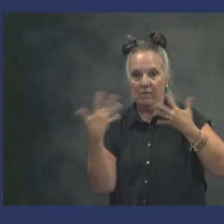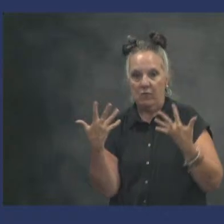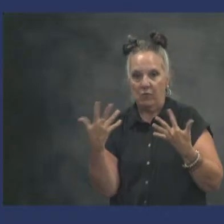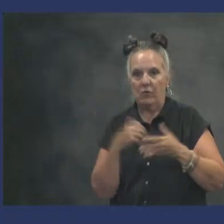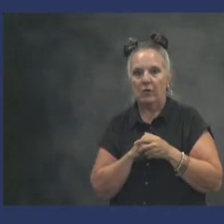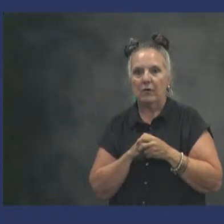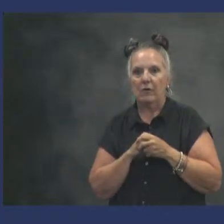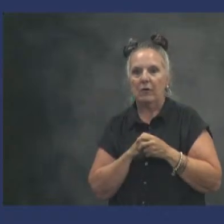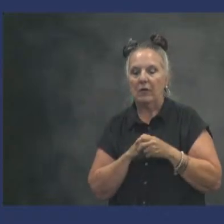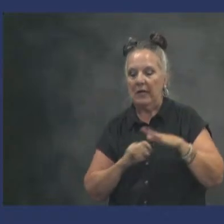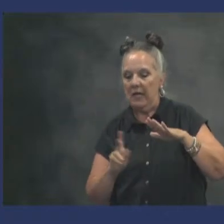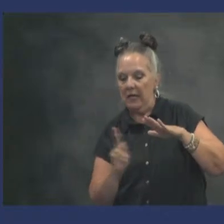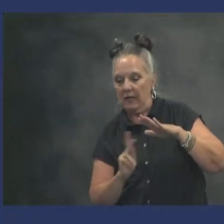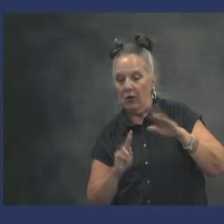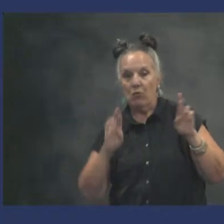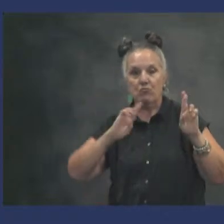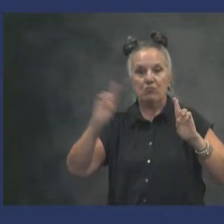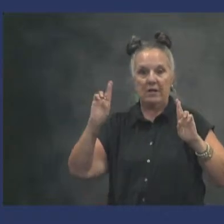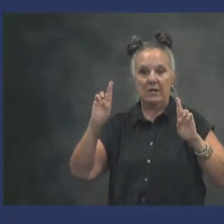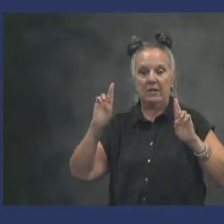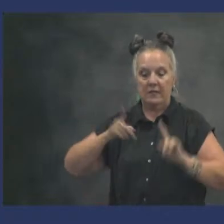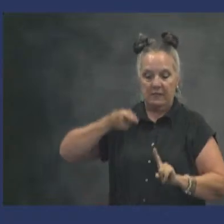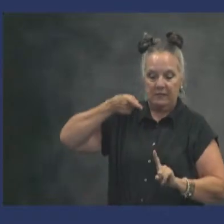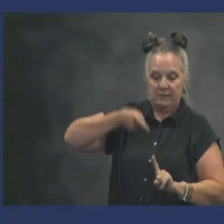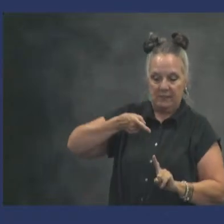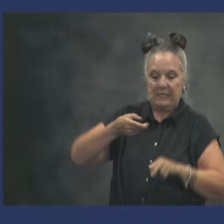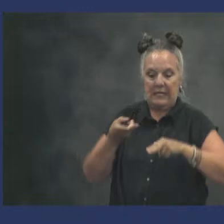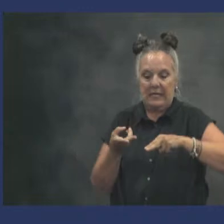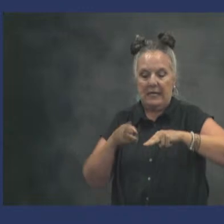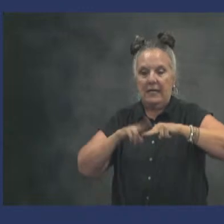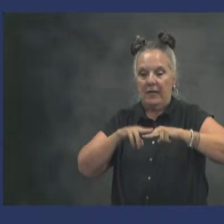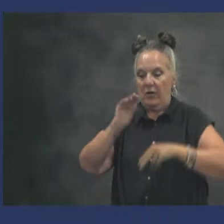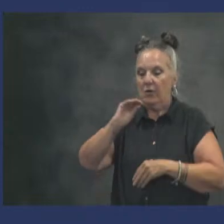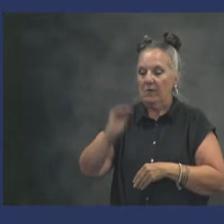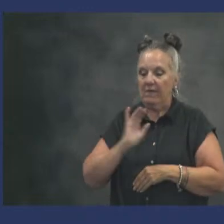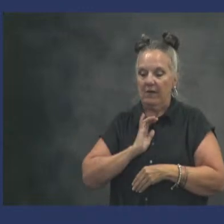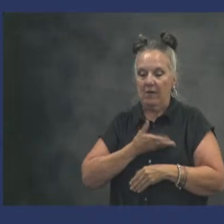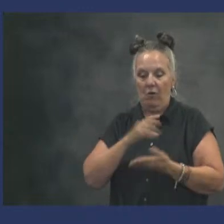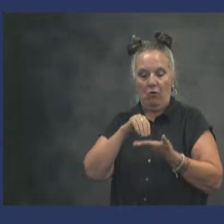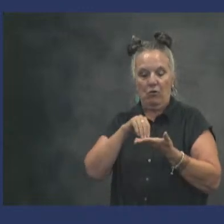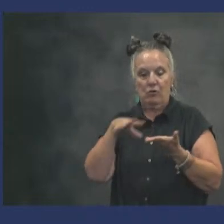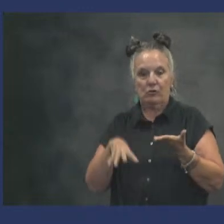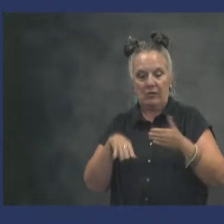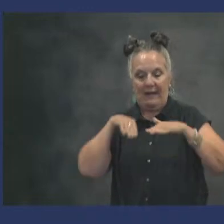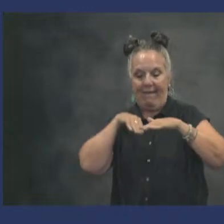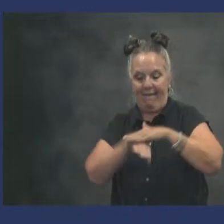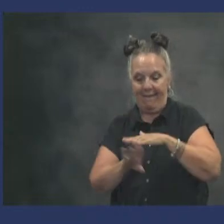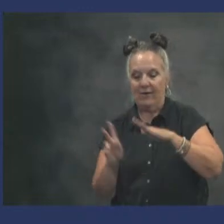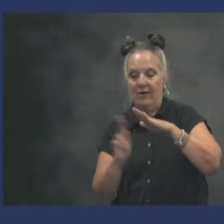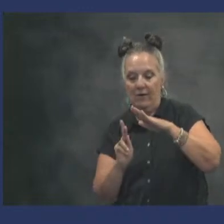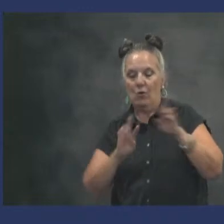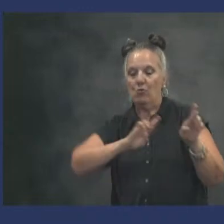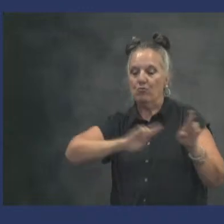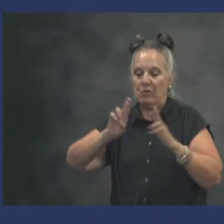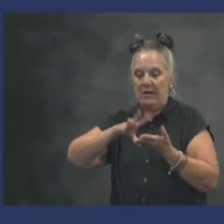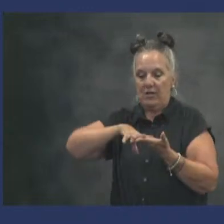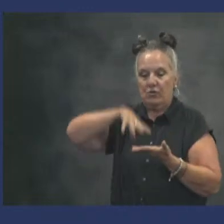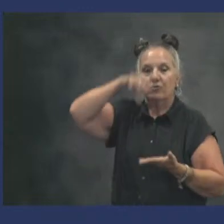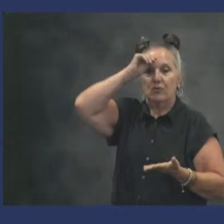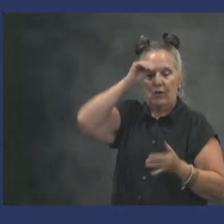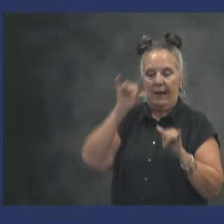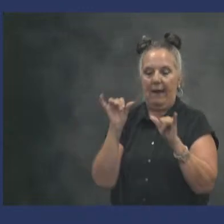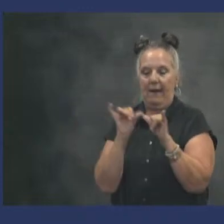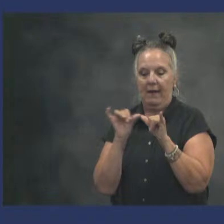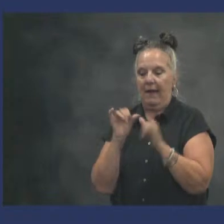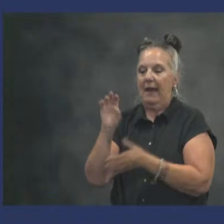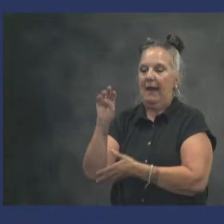are first, kindergarten readiness, specifically increasing the percentage of our students entering kindergarten ready to learn as measured by